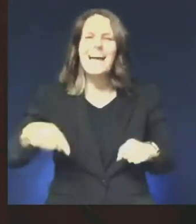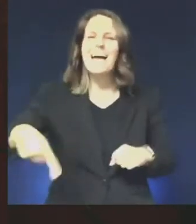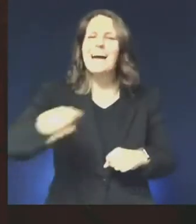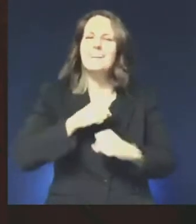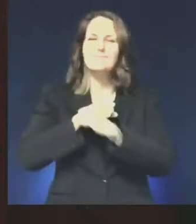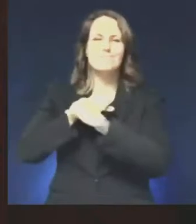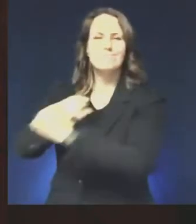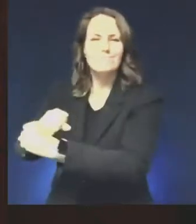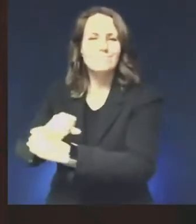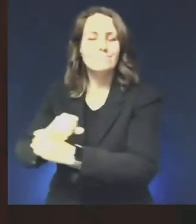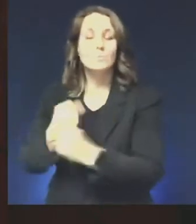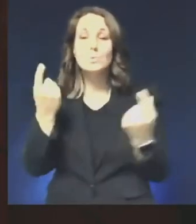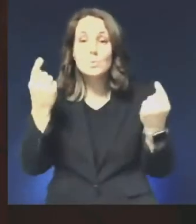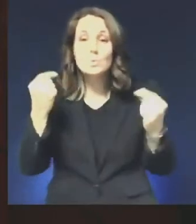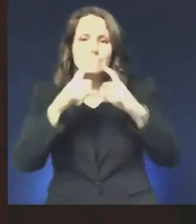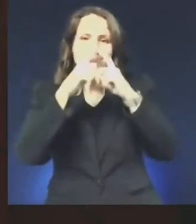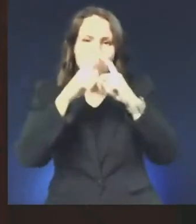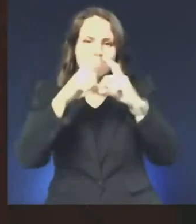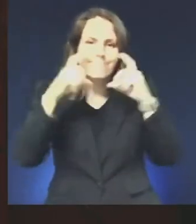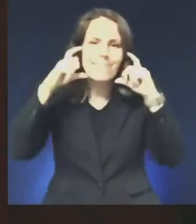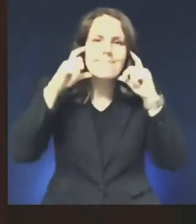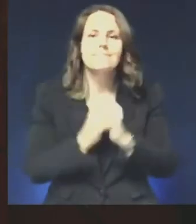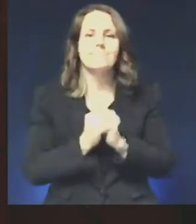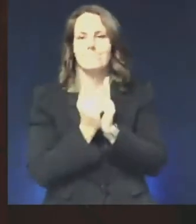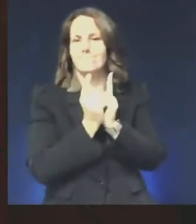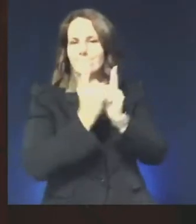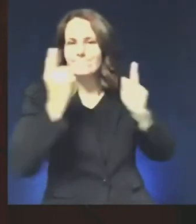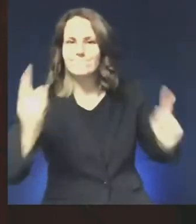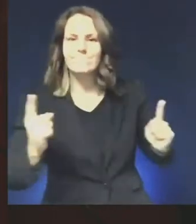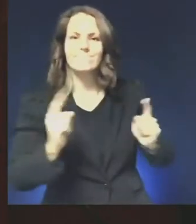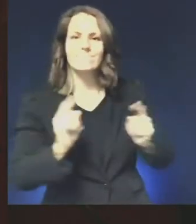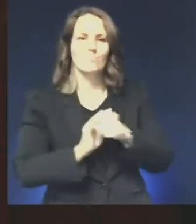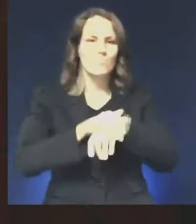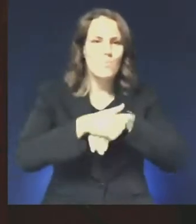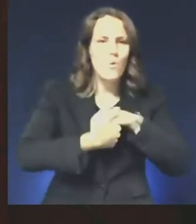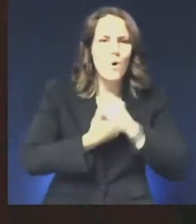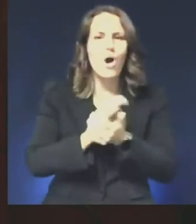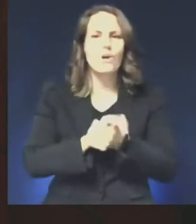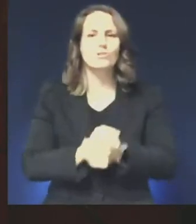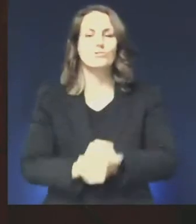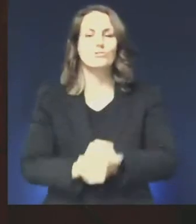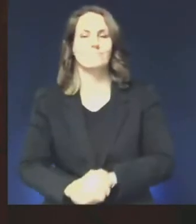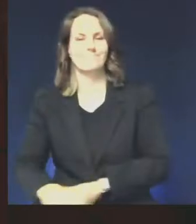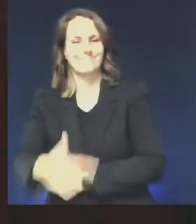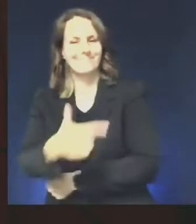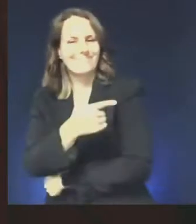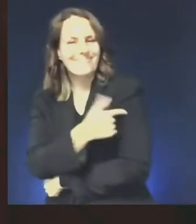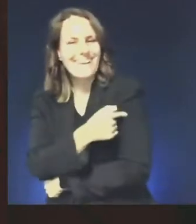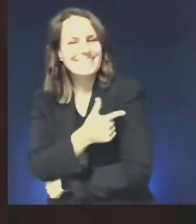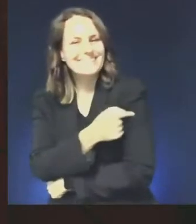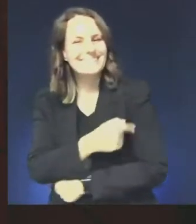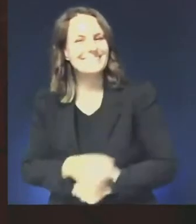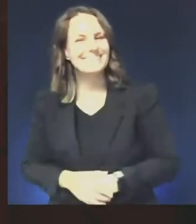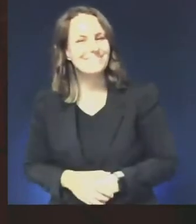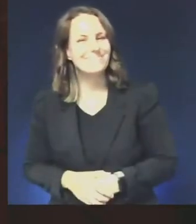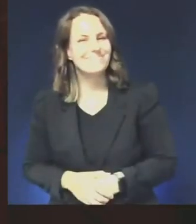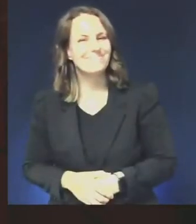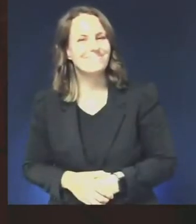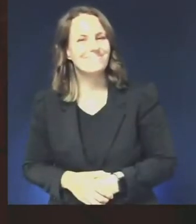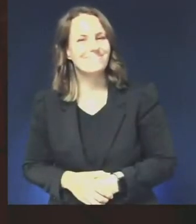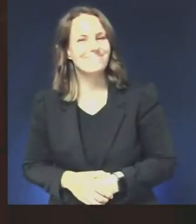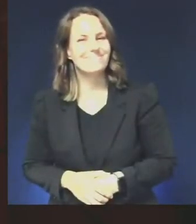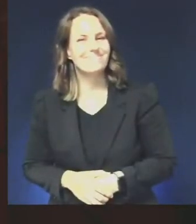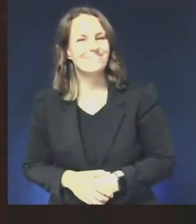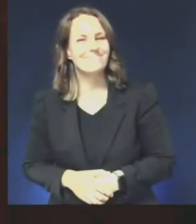masks for good once we were vaccinated. But because Delta is different, we know that we need to put our masks back